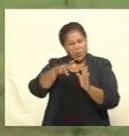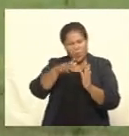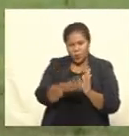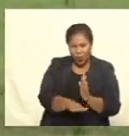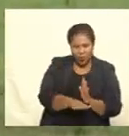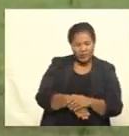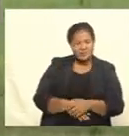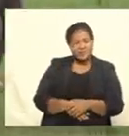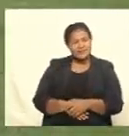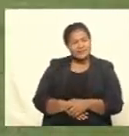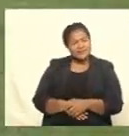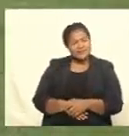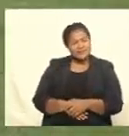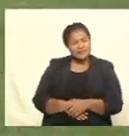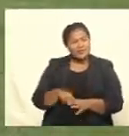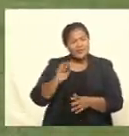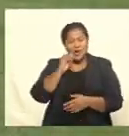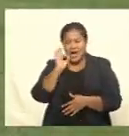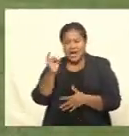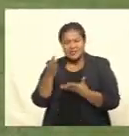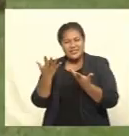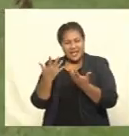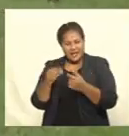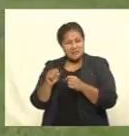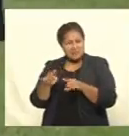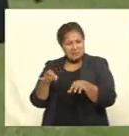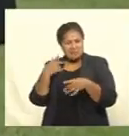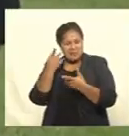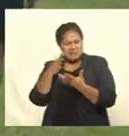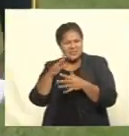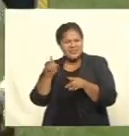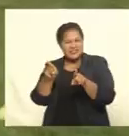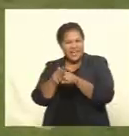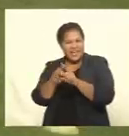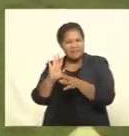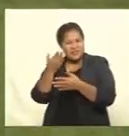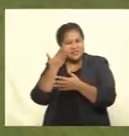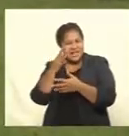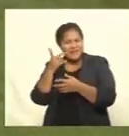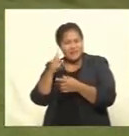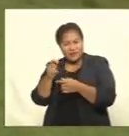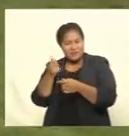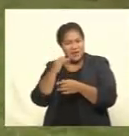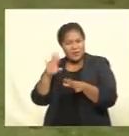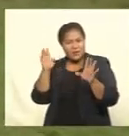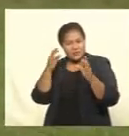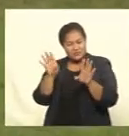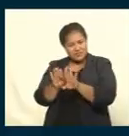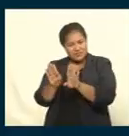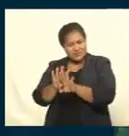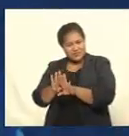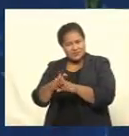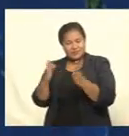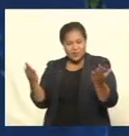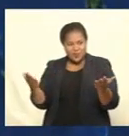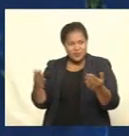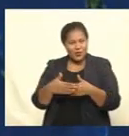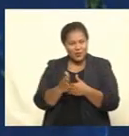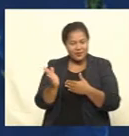resumed. He adds they anticipate similar results when they return to team training once restrictions are lifted. I